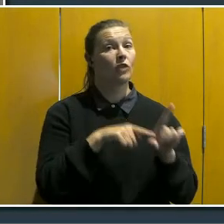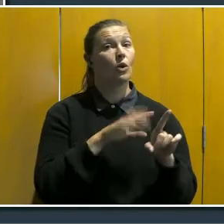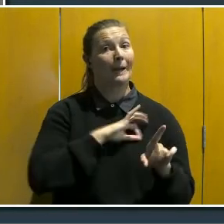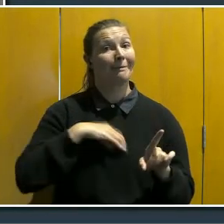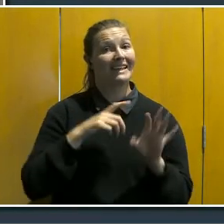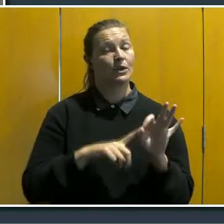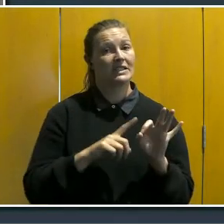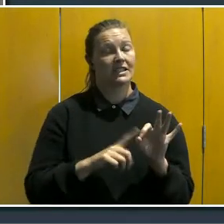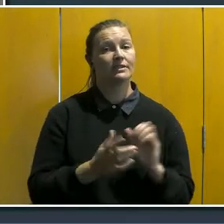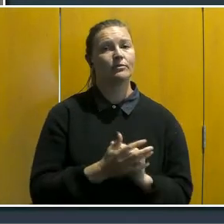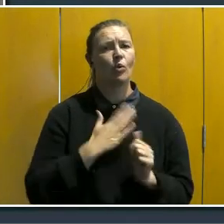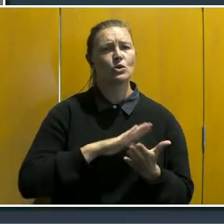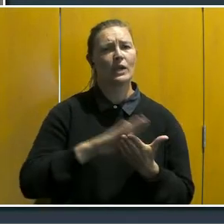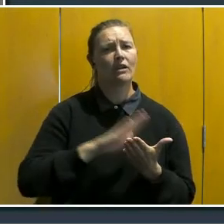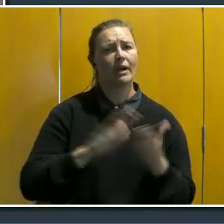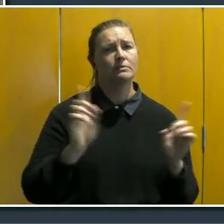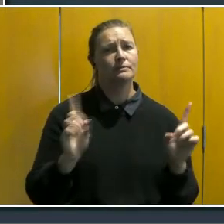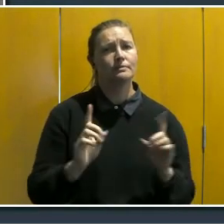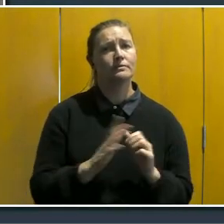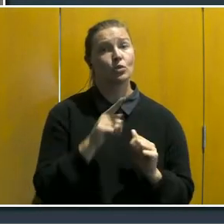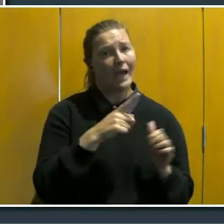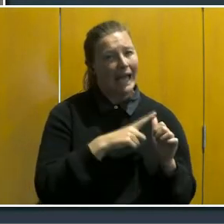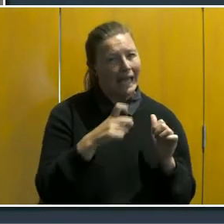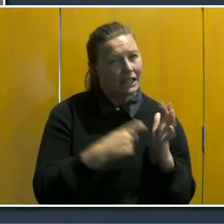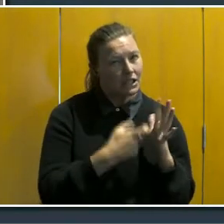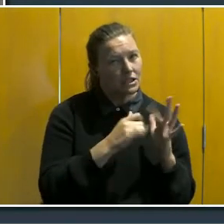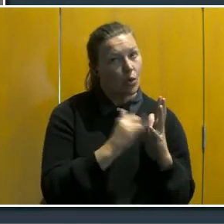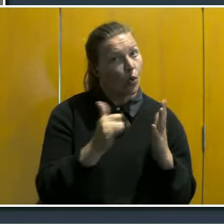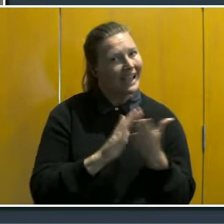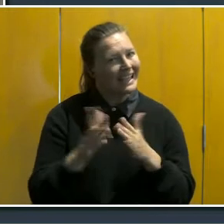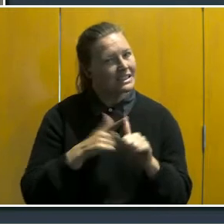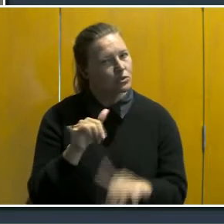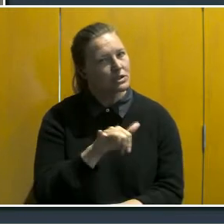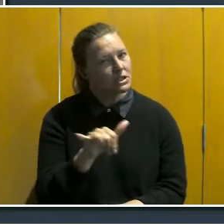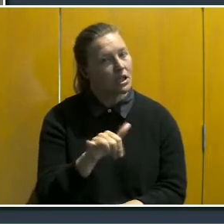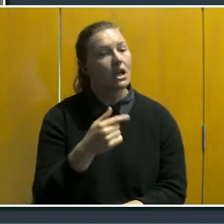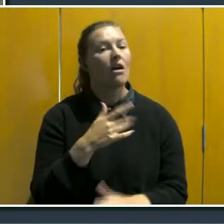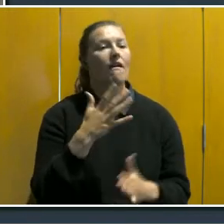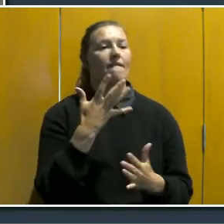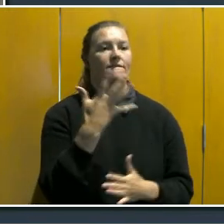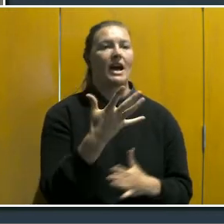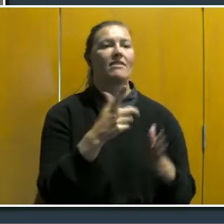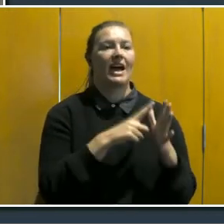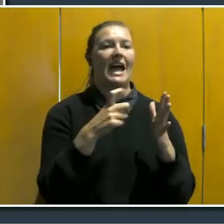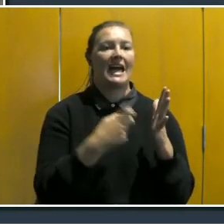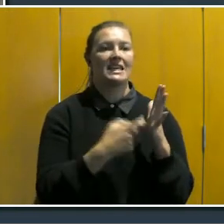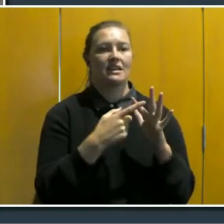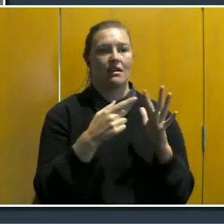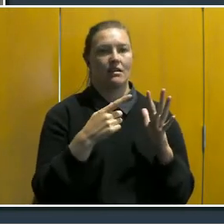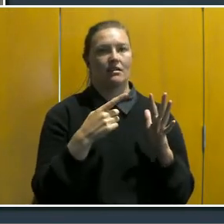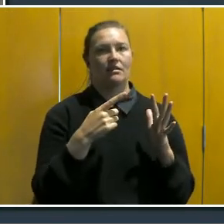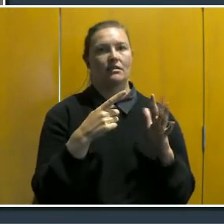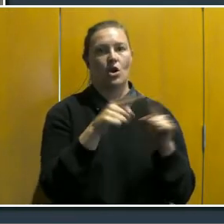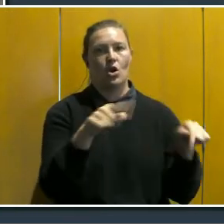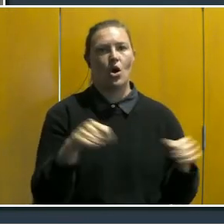to clarify, was it acres or hectares you were referring to? It was a 5-acre lot. Definitely it's now